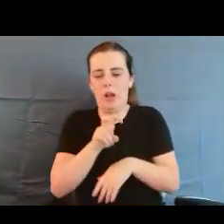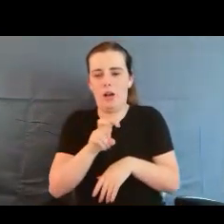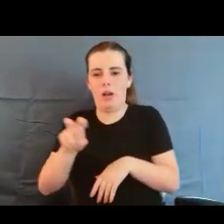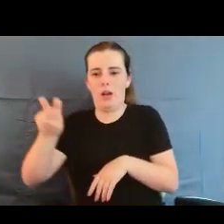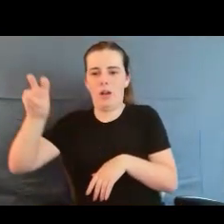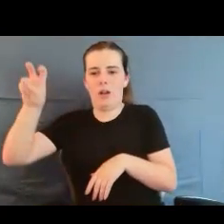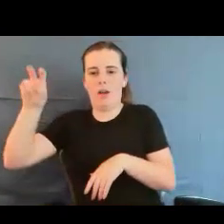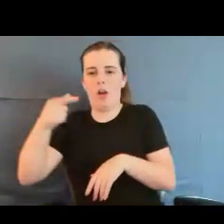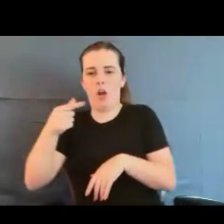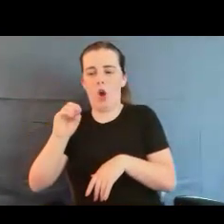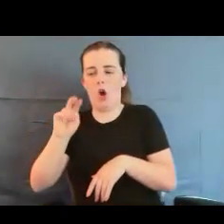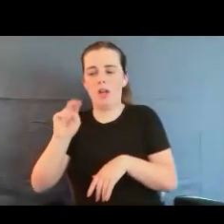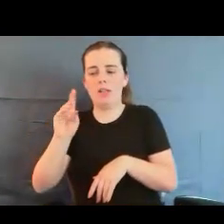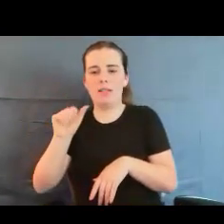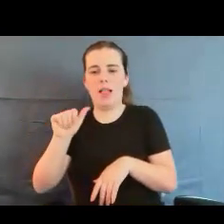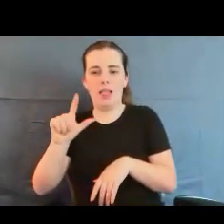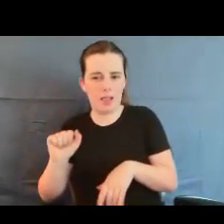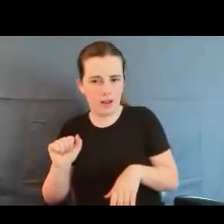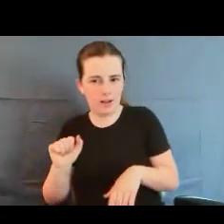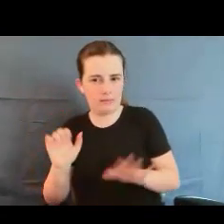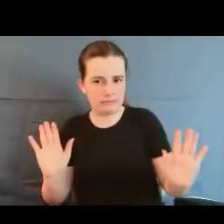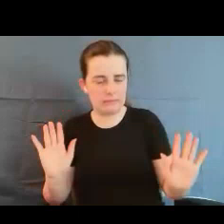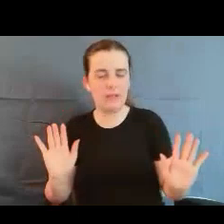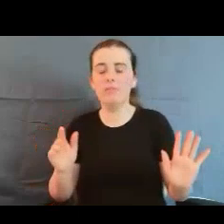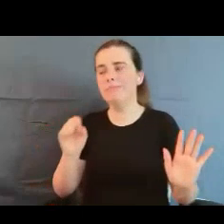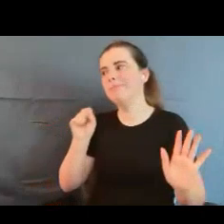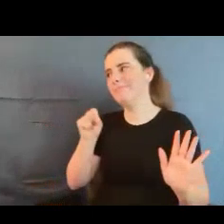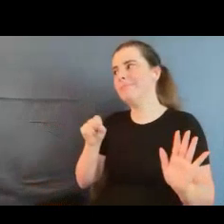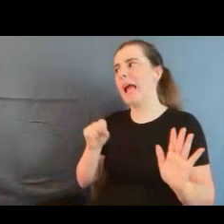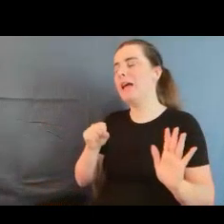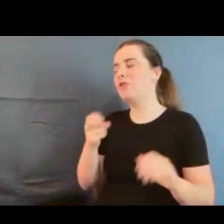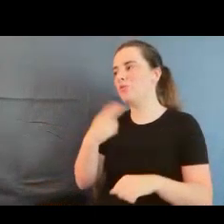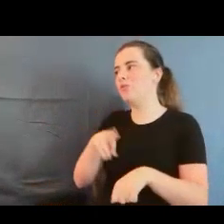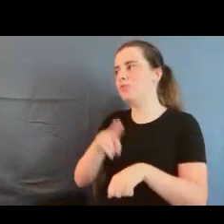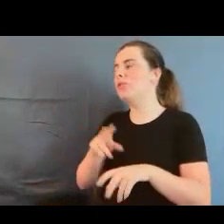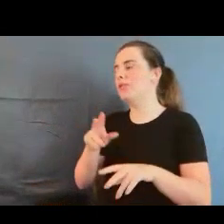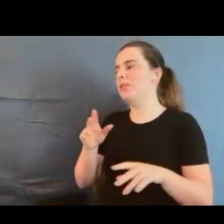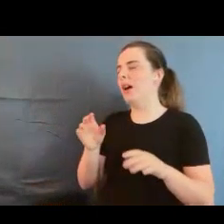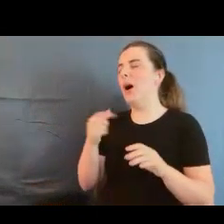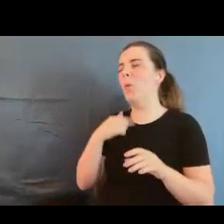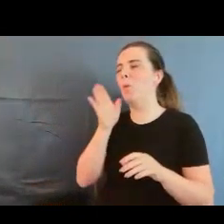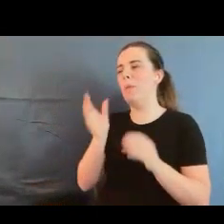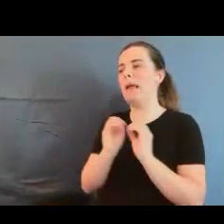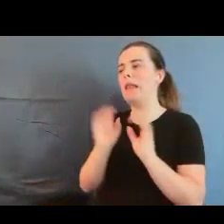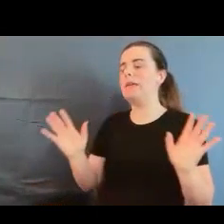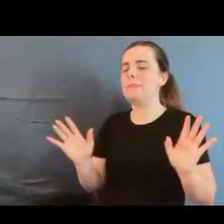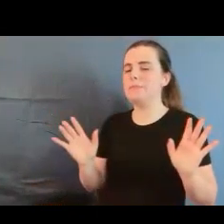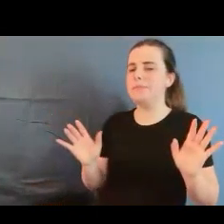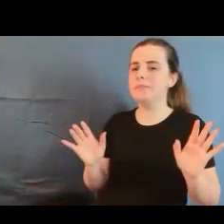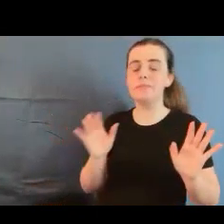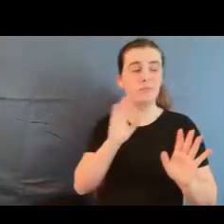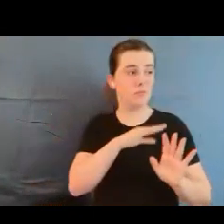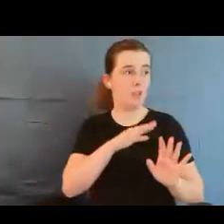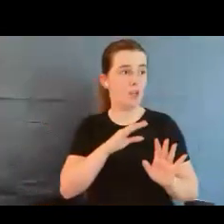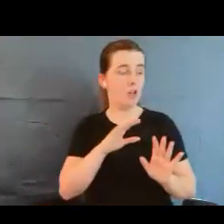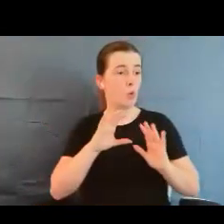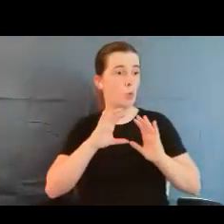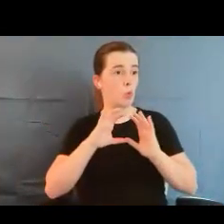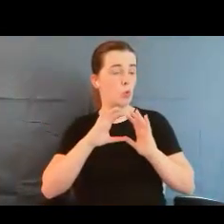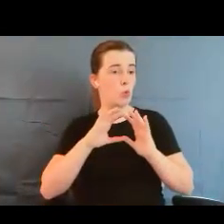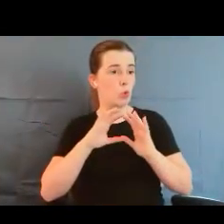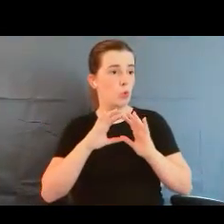is no access to even from gondola. So yeah, I will be we could definitely be more clear about that for you. Yeah, and the crew Um, can you can see them on like